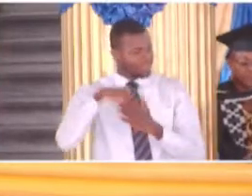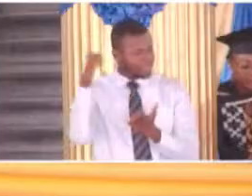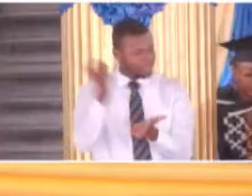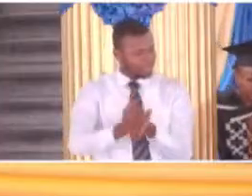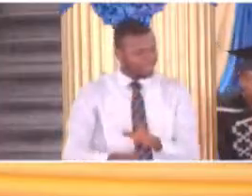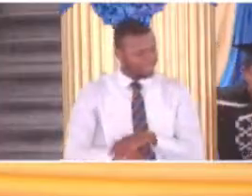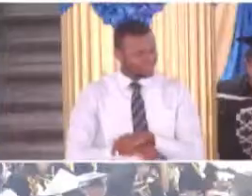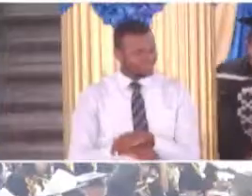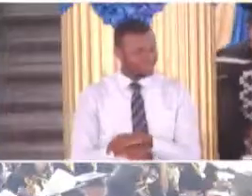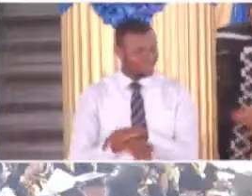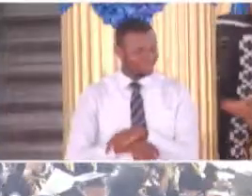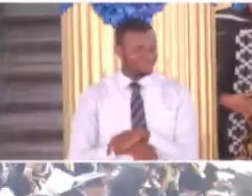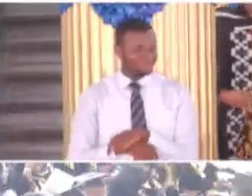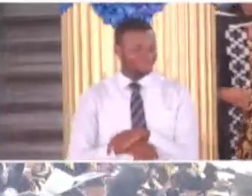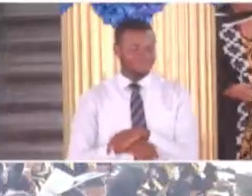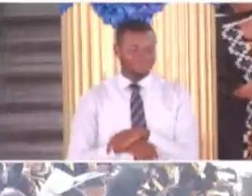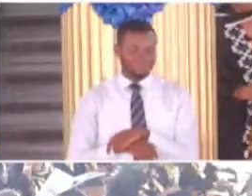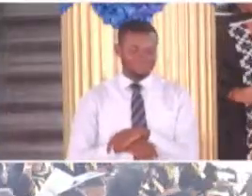much.